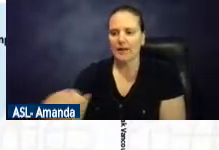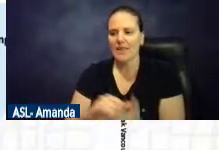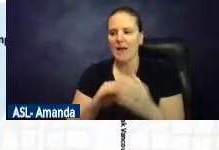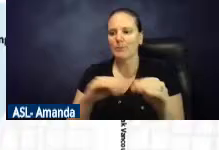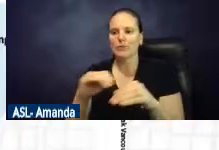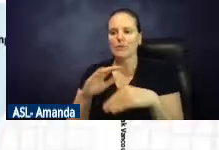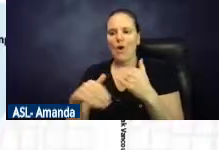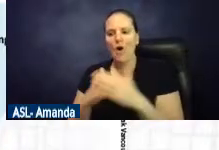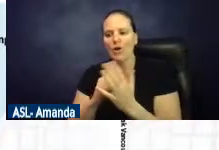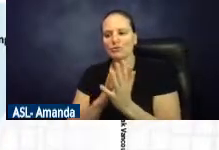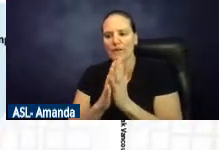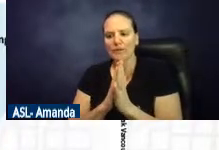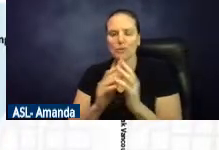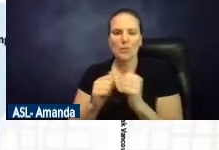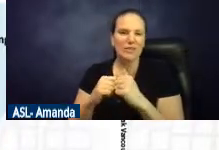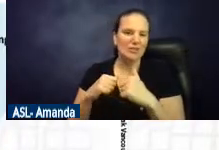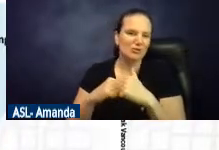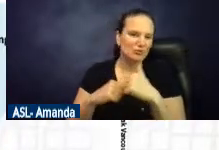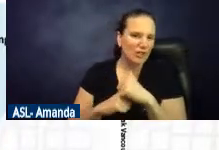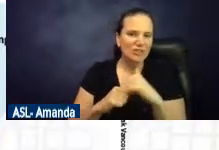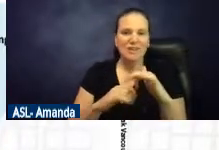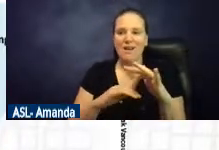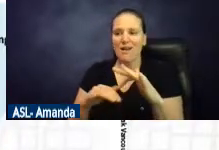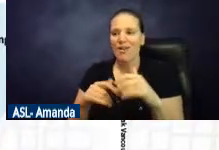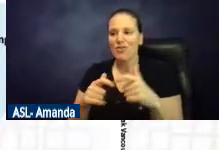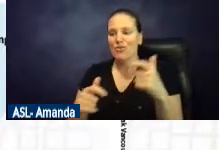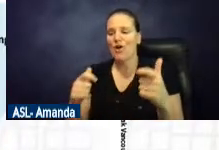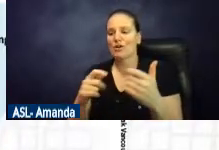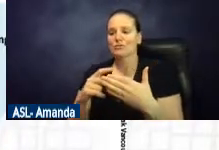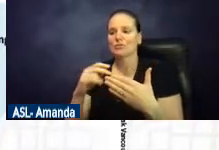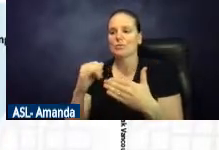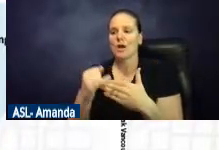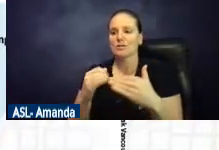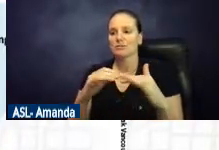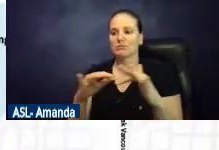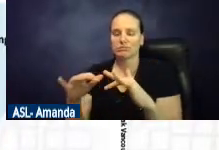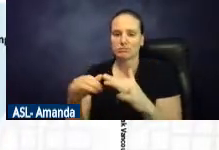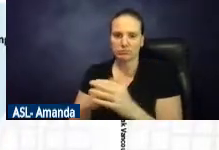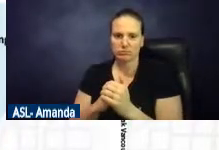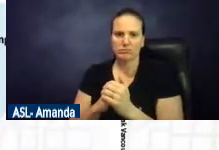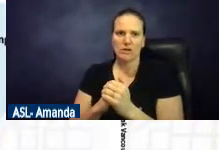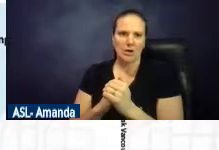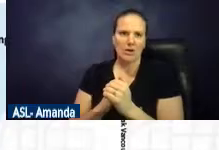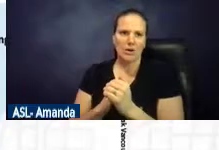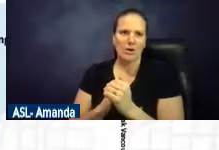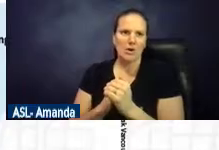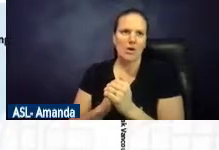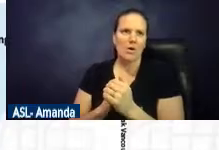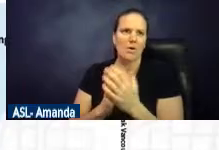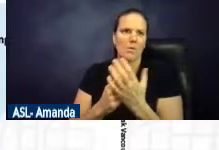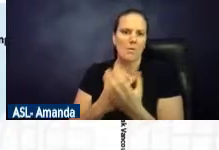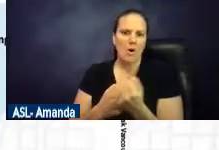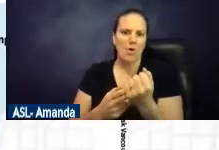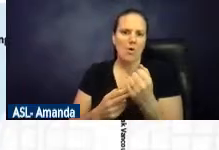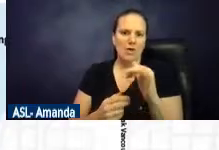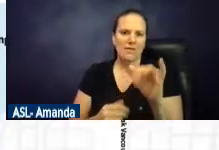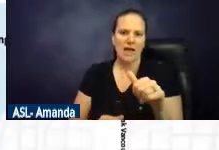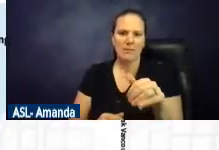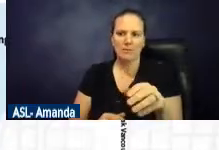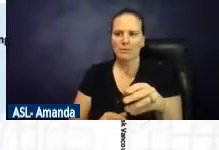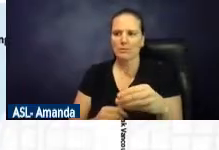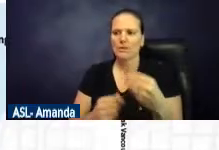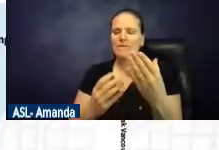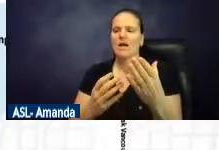very large project by state, and occurs in both, and they both provide the